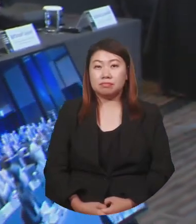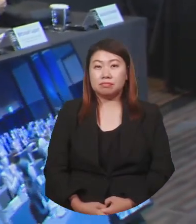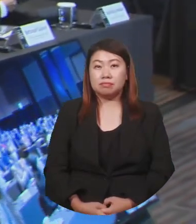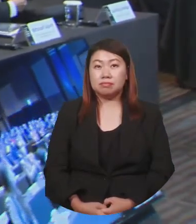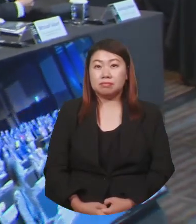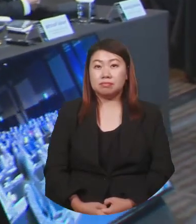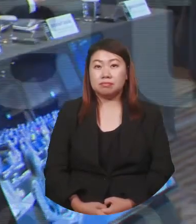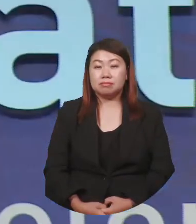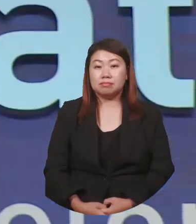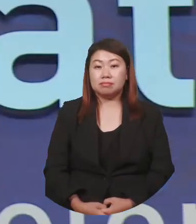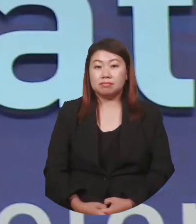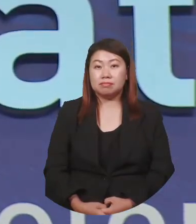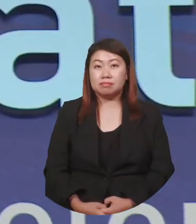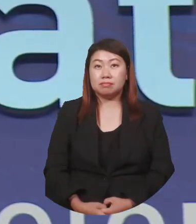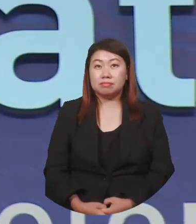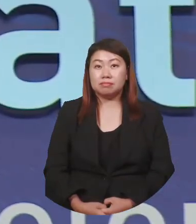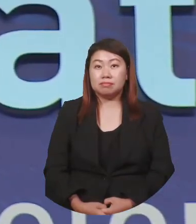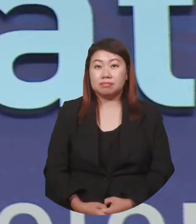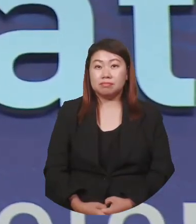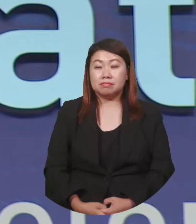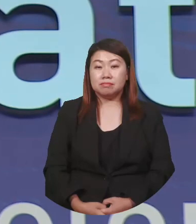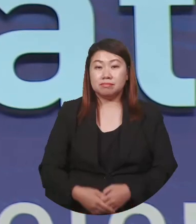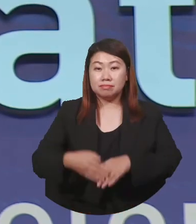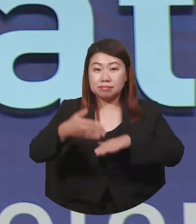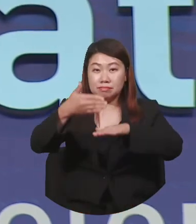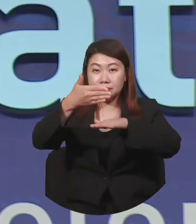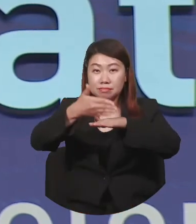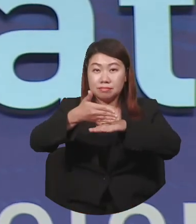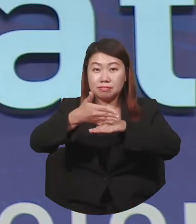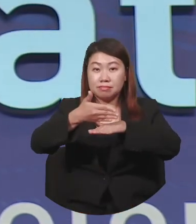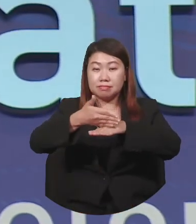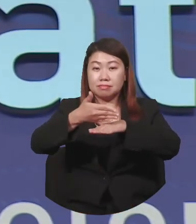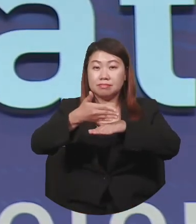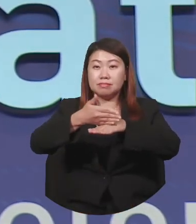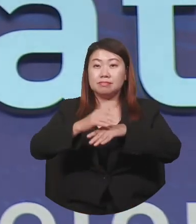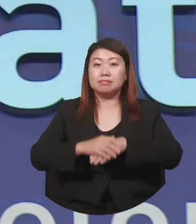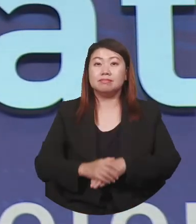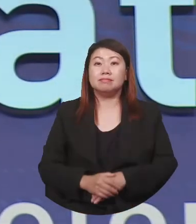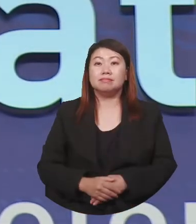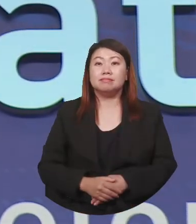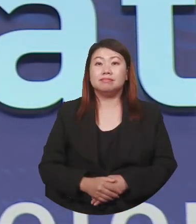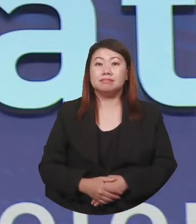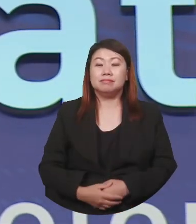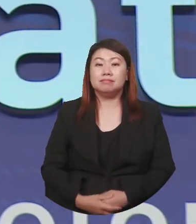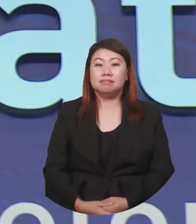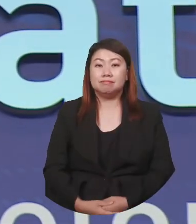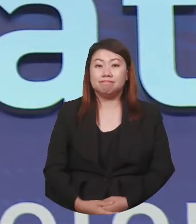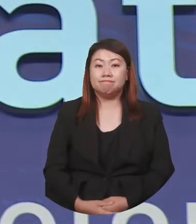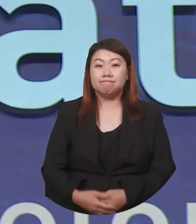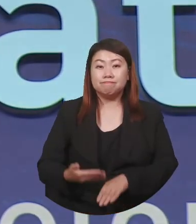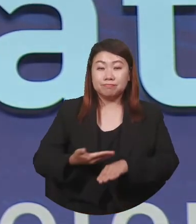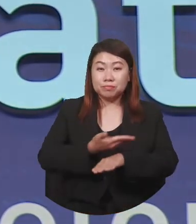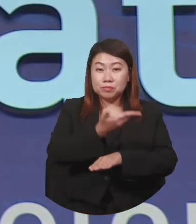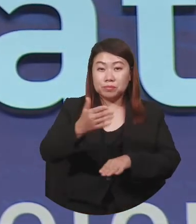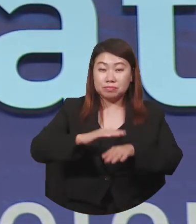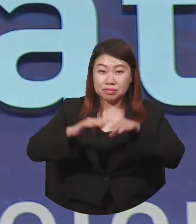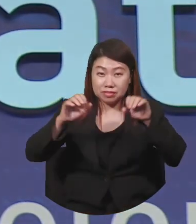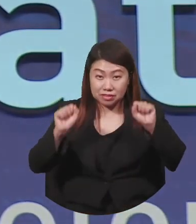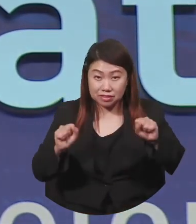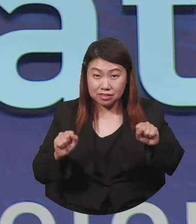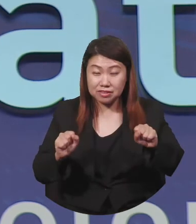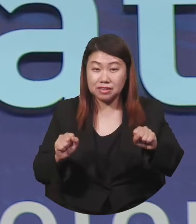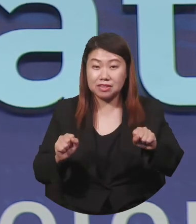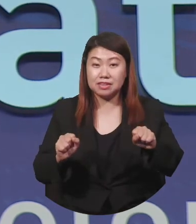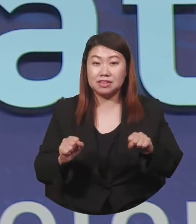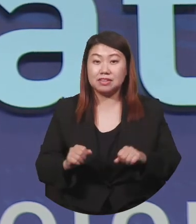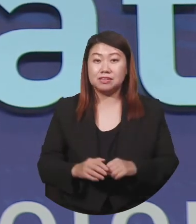Thank you very much. Thank you very much. Good afternoon, everyone. I'm afraid some of you are a little bit tired